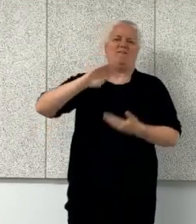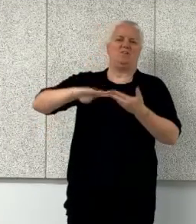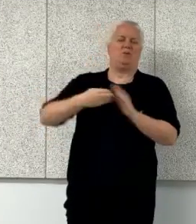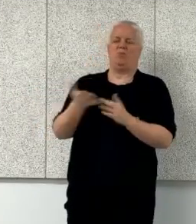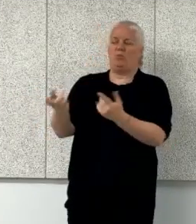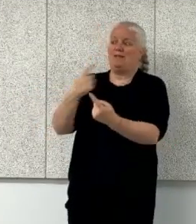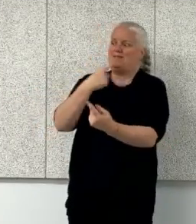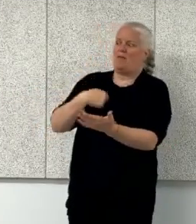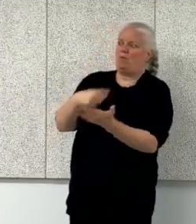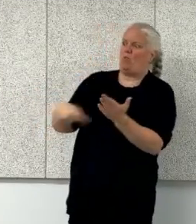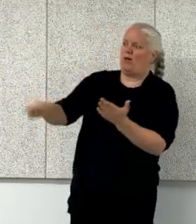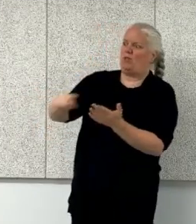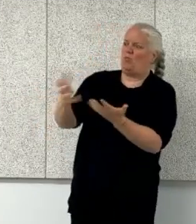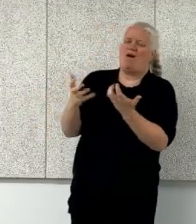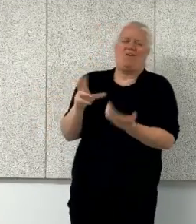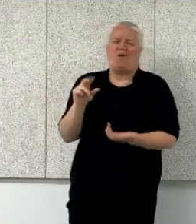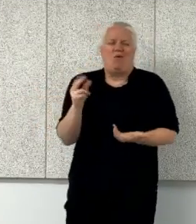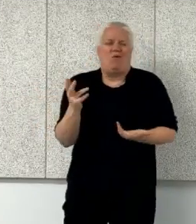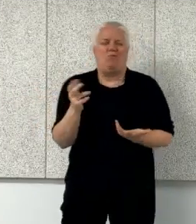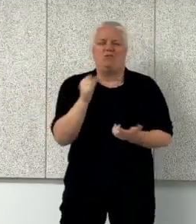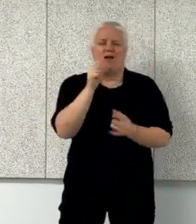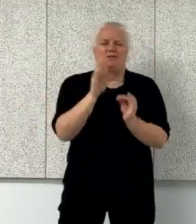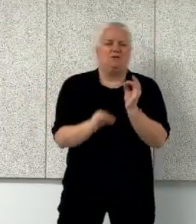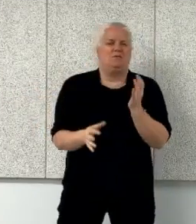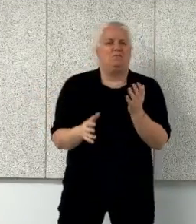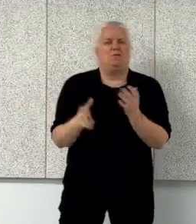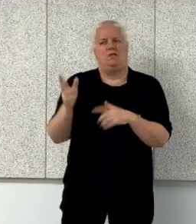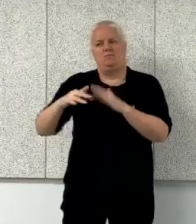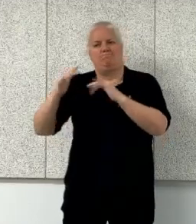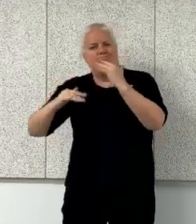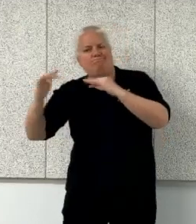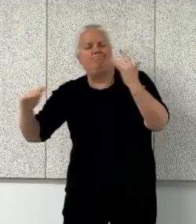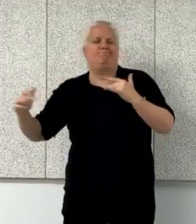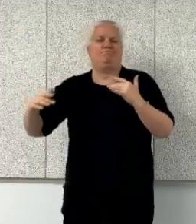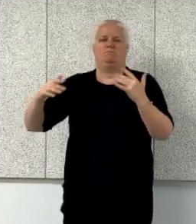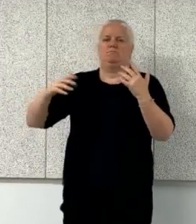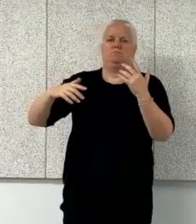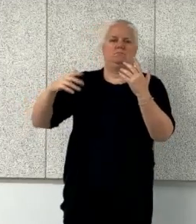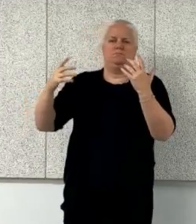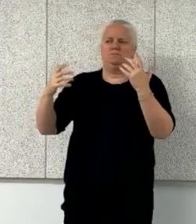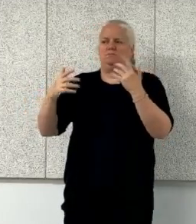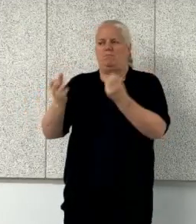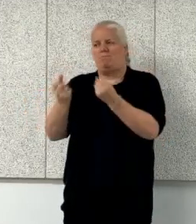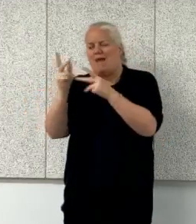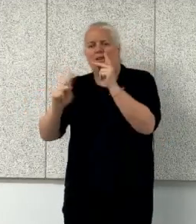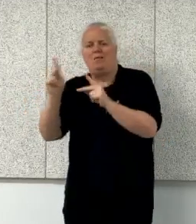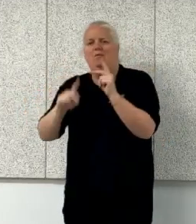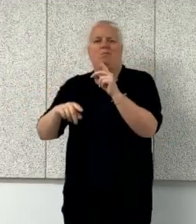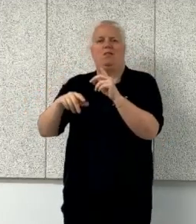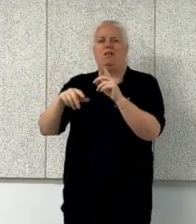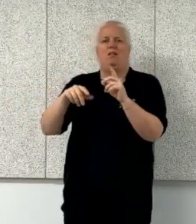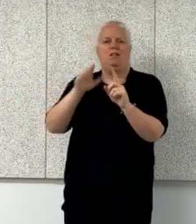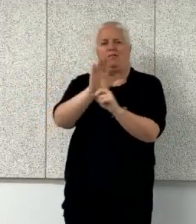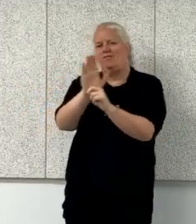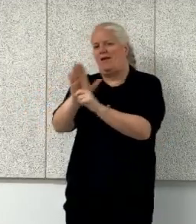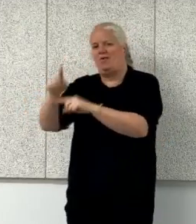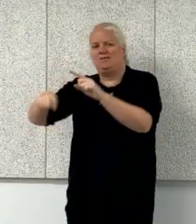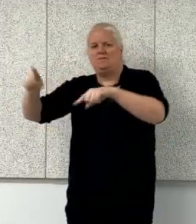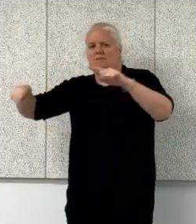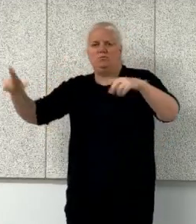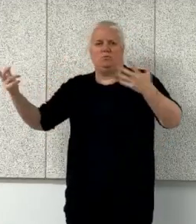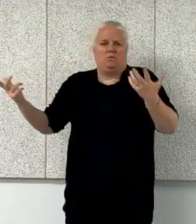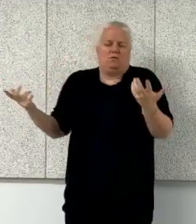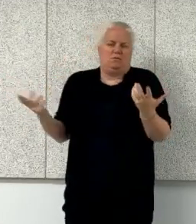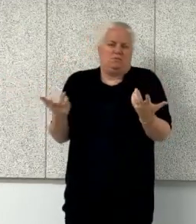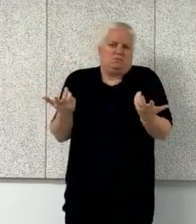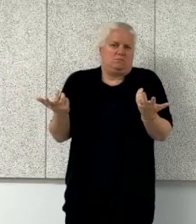and that kind of answers the question. It's not. It's made up of a lot of individuals who have a lot of individual, you